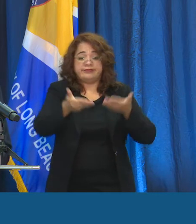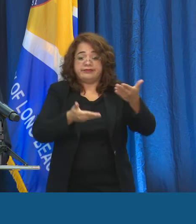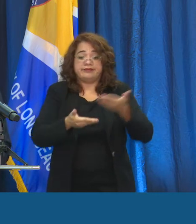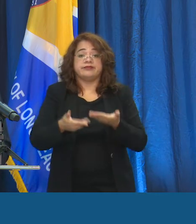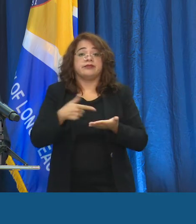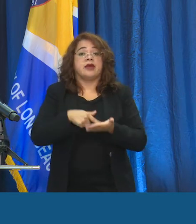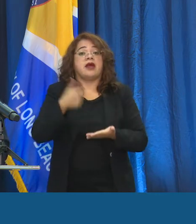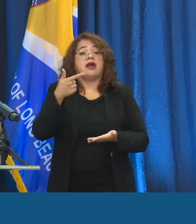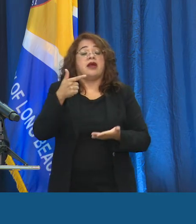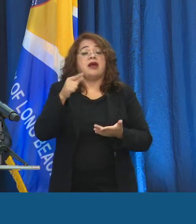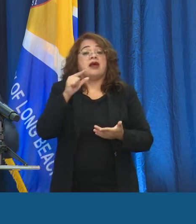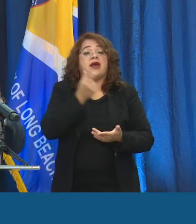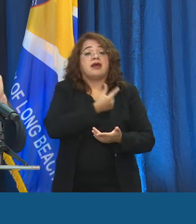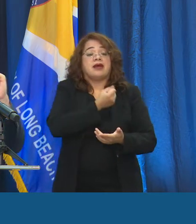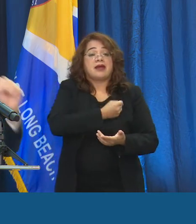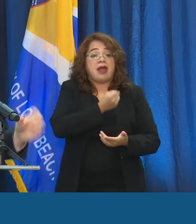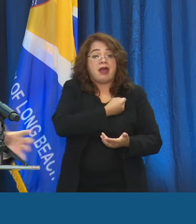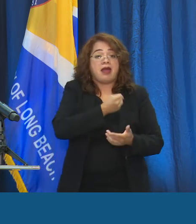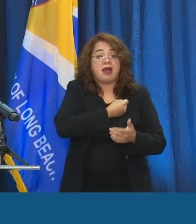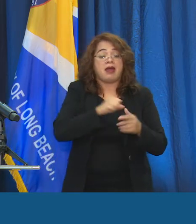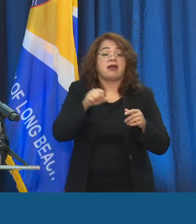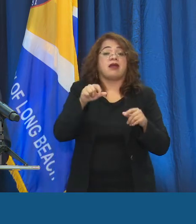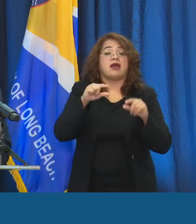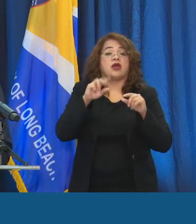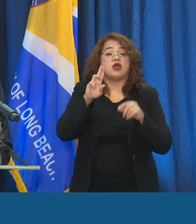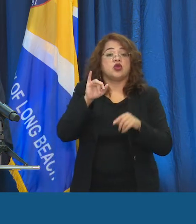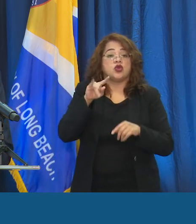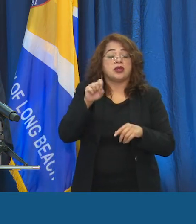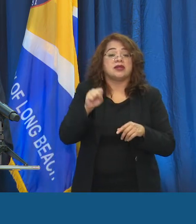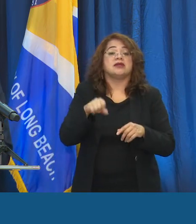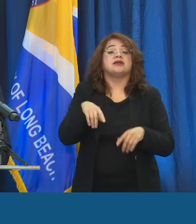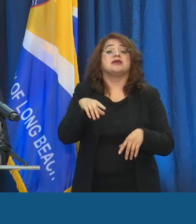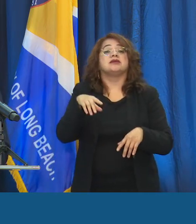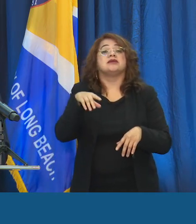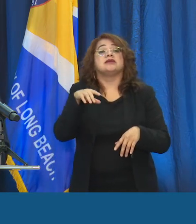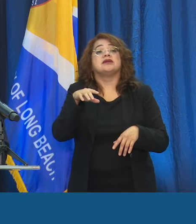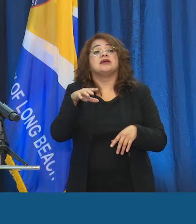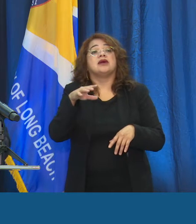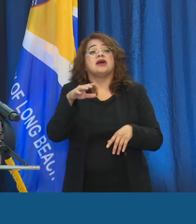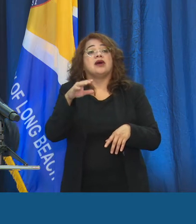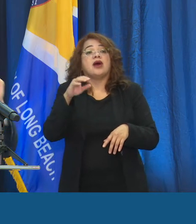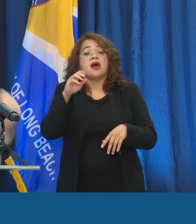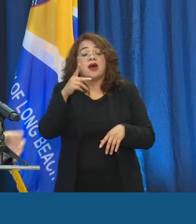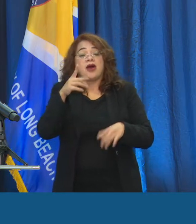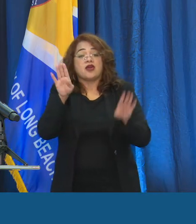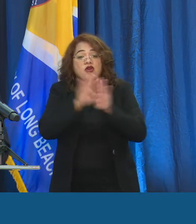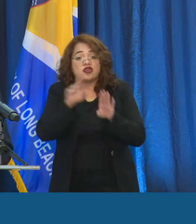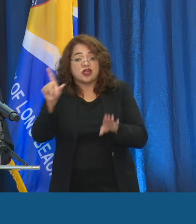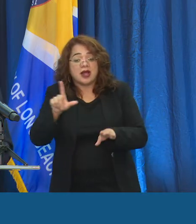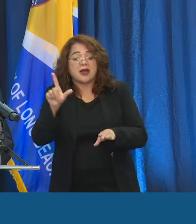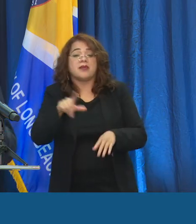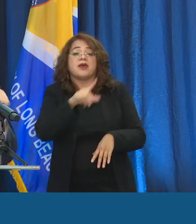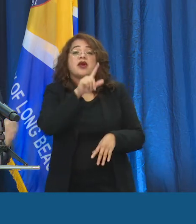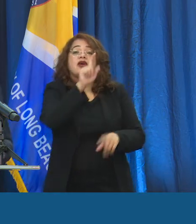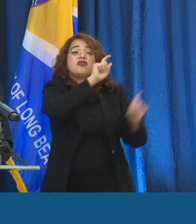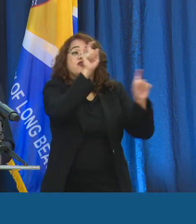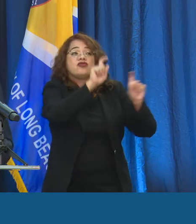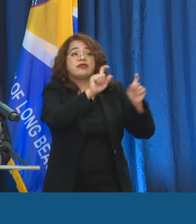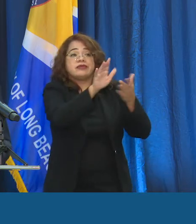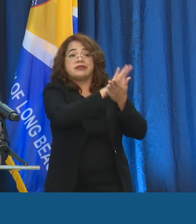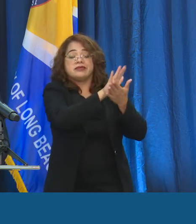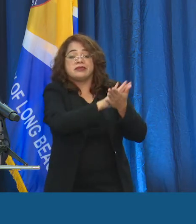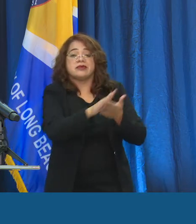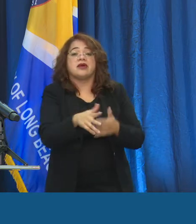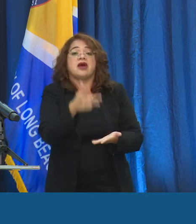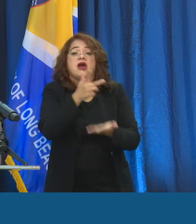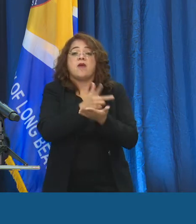like our engines, our homeless encampment money, closure of libraries, graffiti, tree trimming, pothole,